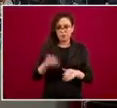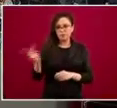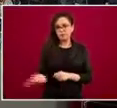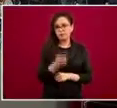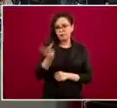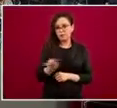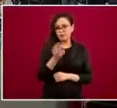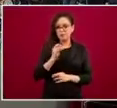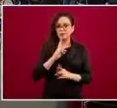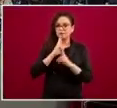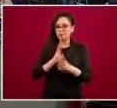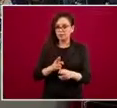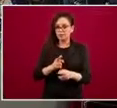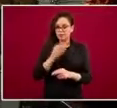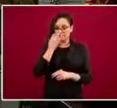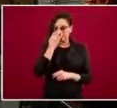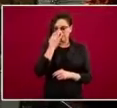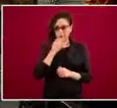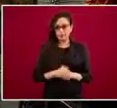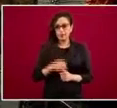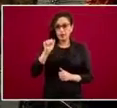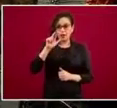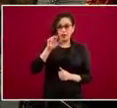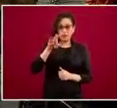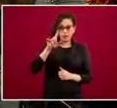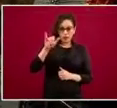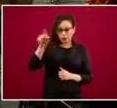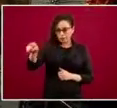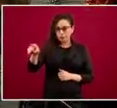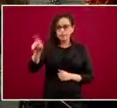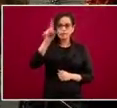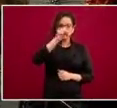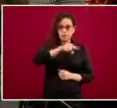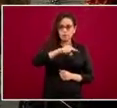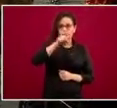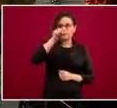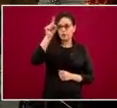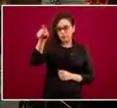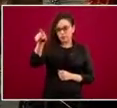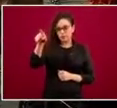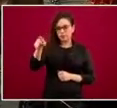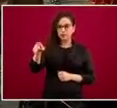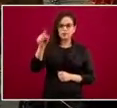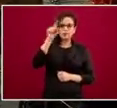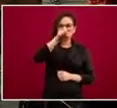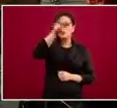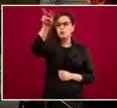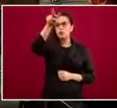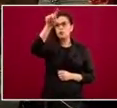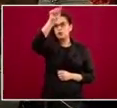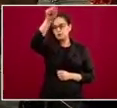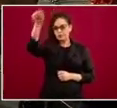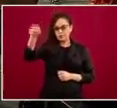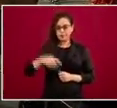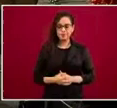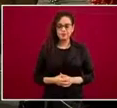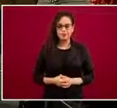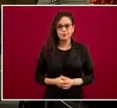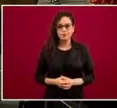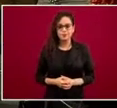this decrease in mobility in Mexico City. Let's continue with